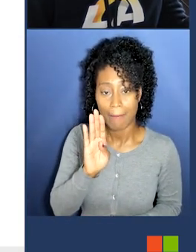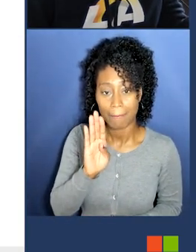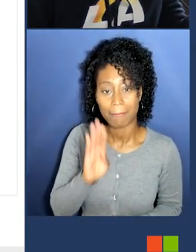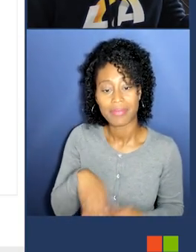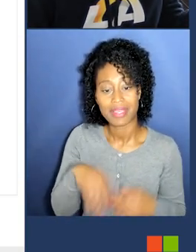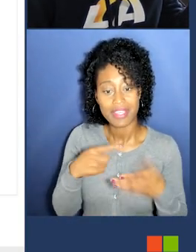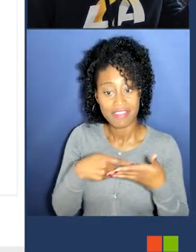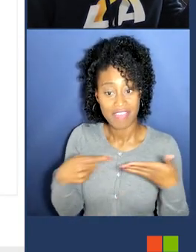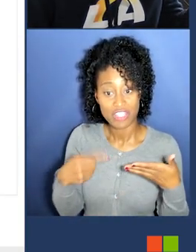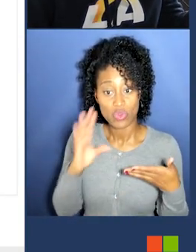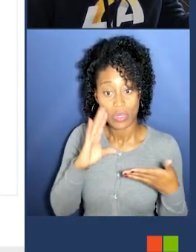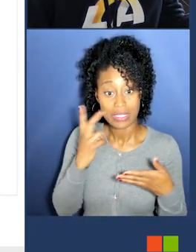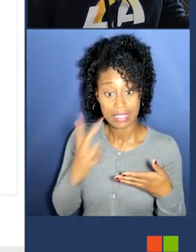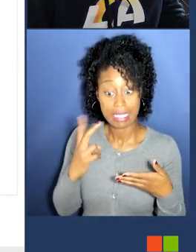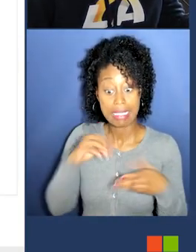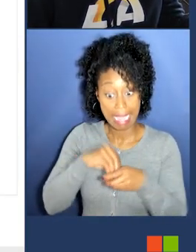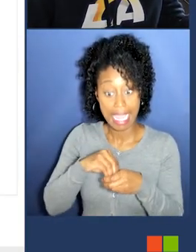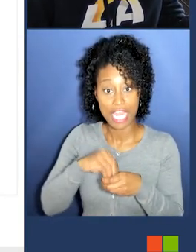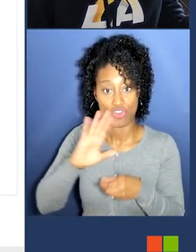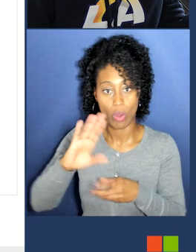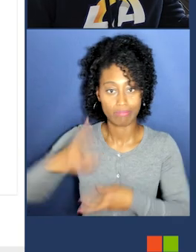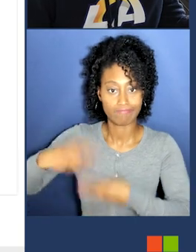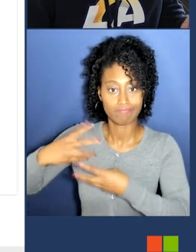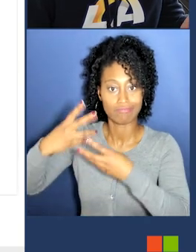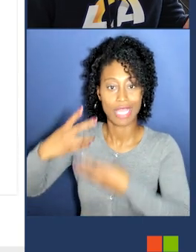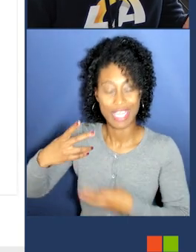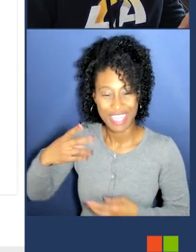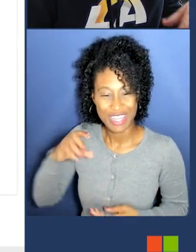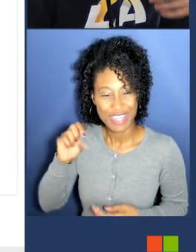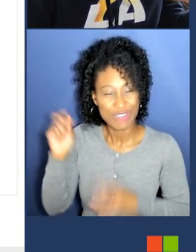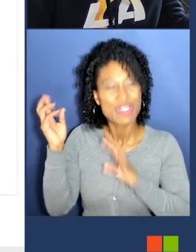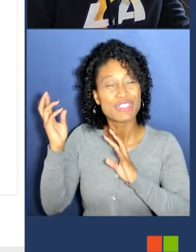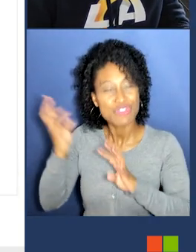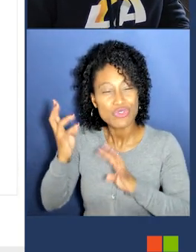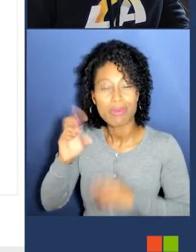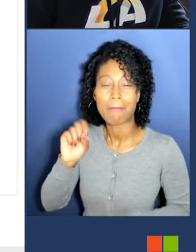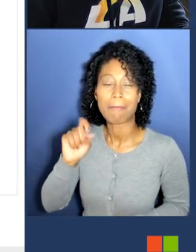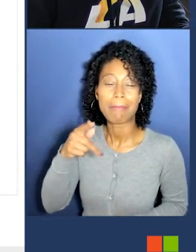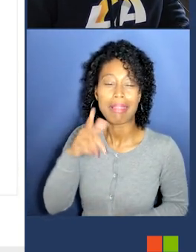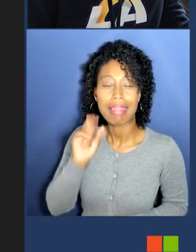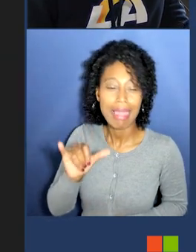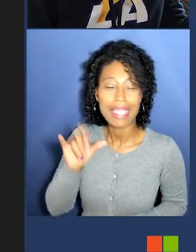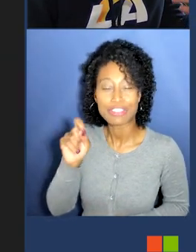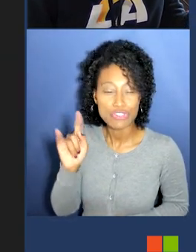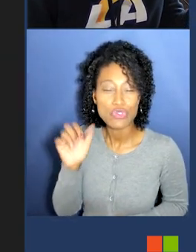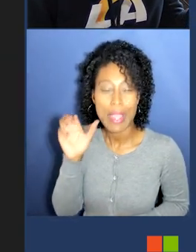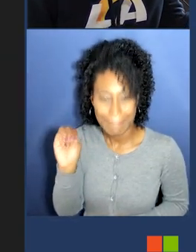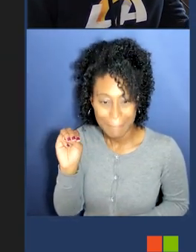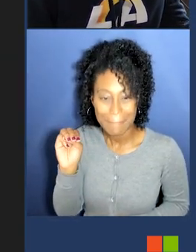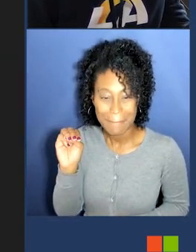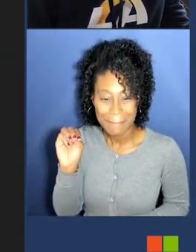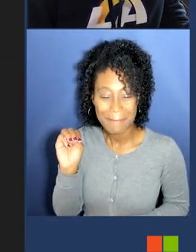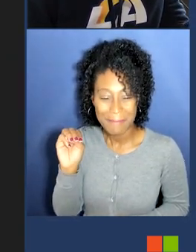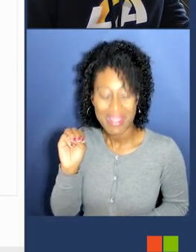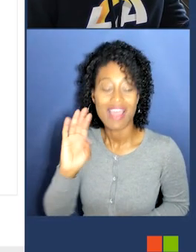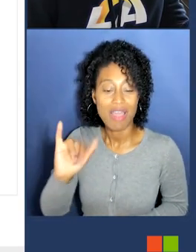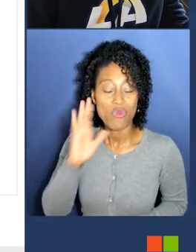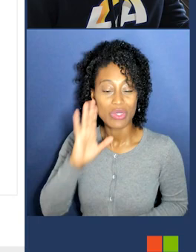then seeing in the PlayStream occurring here. Those will be picked up,